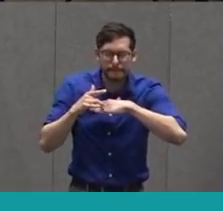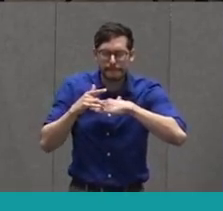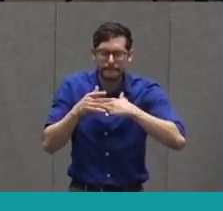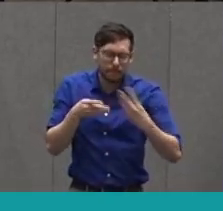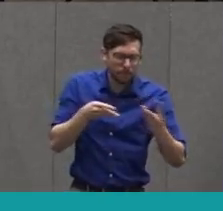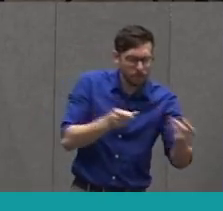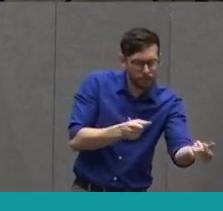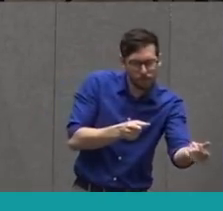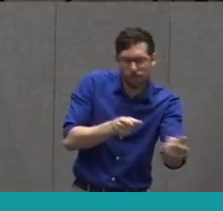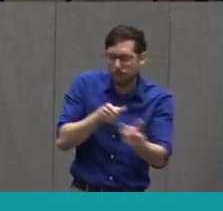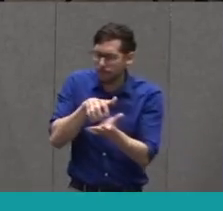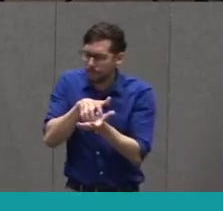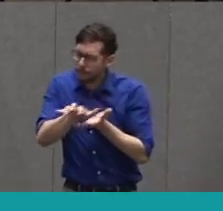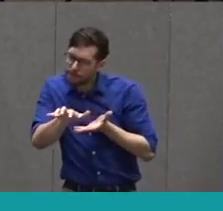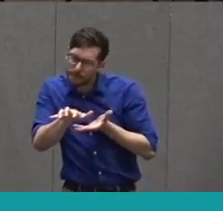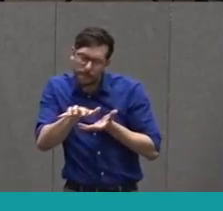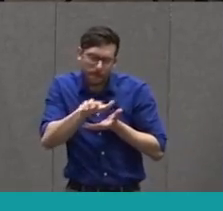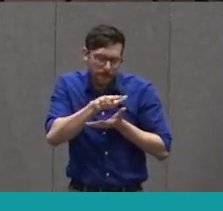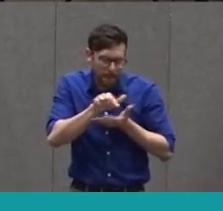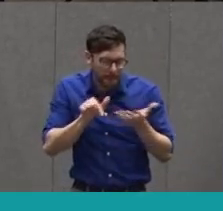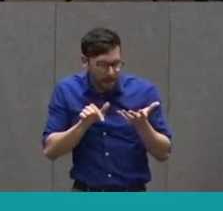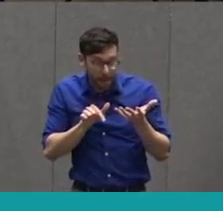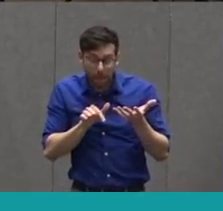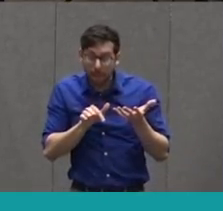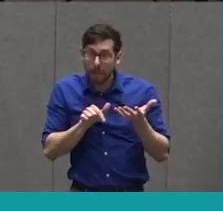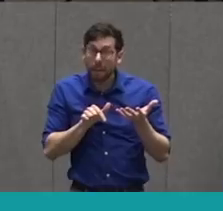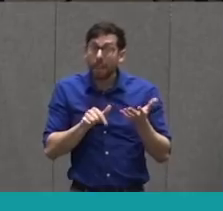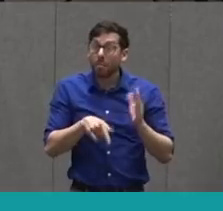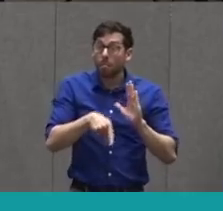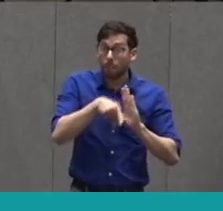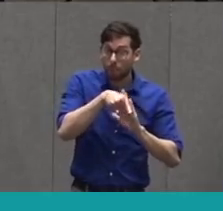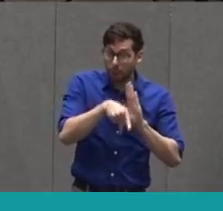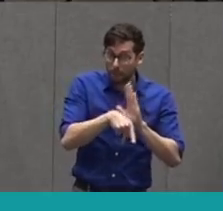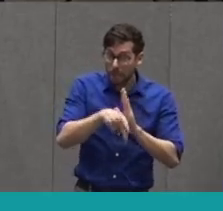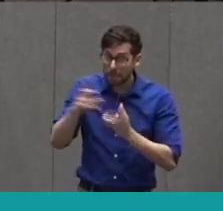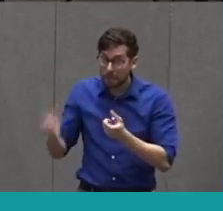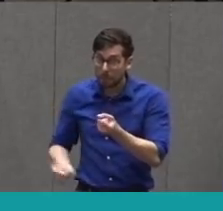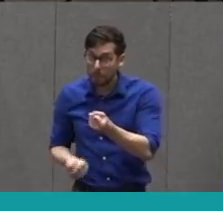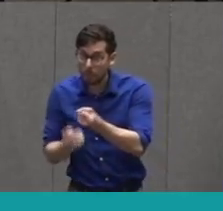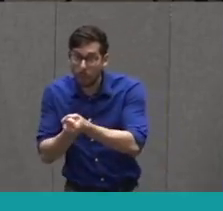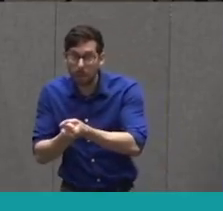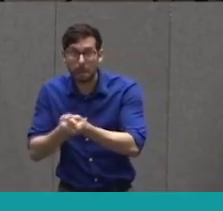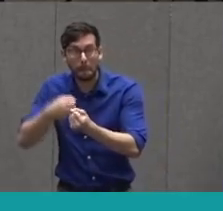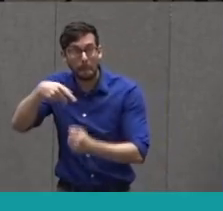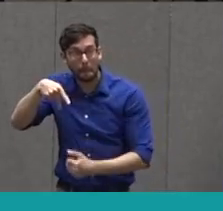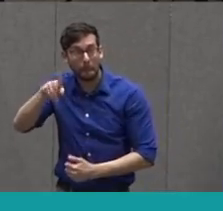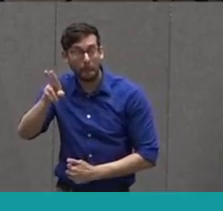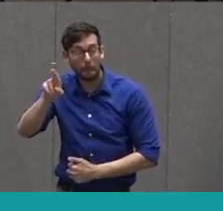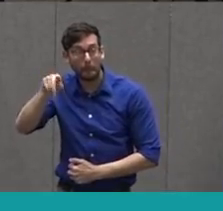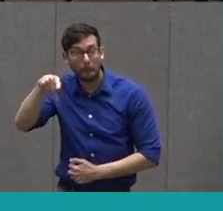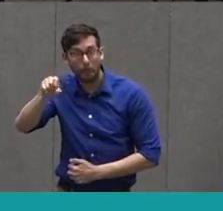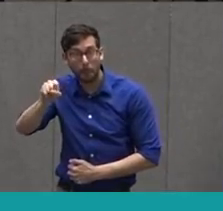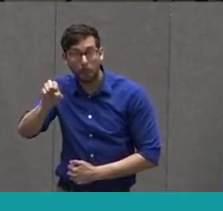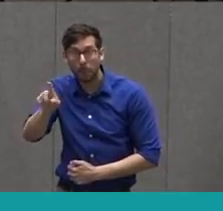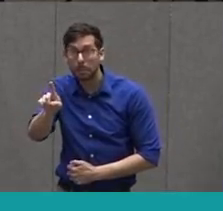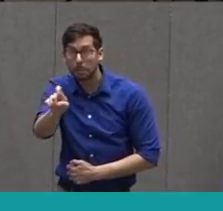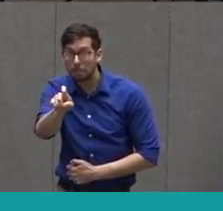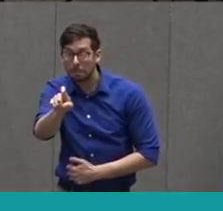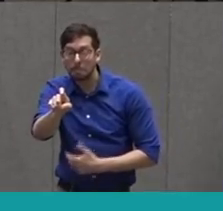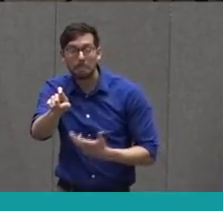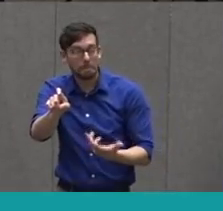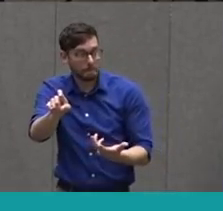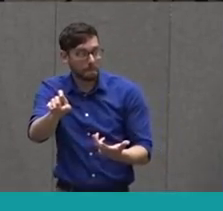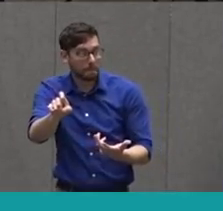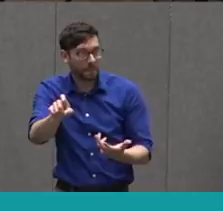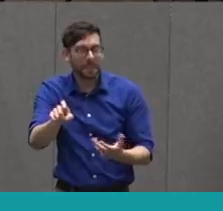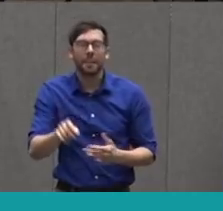properties help with its purpose, what it's made for. And once you draw that, I want you to